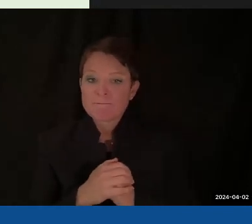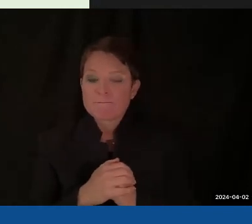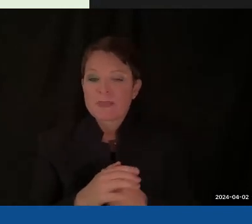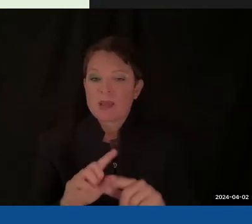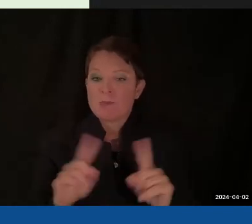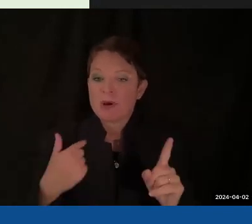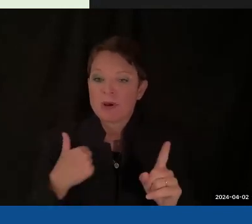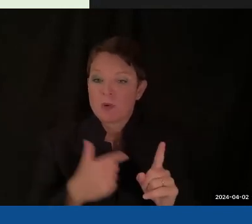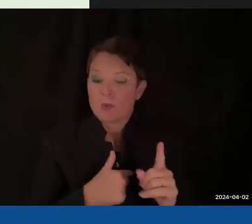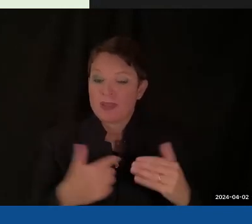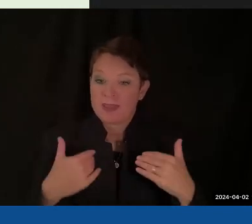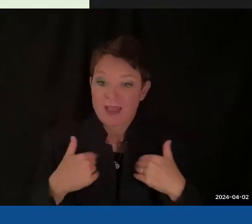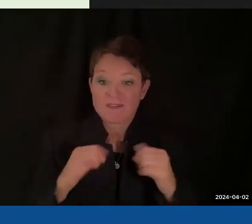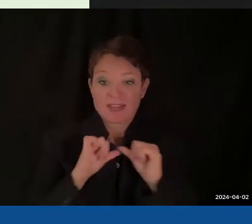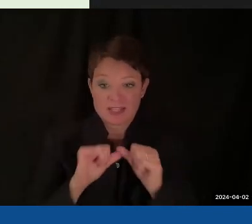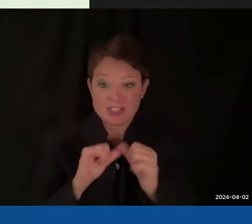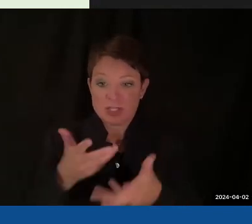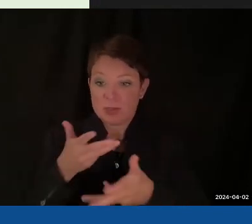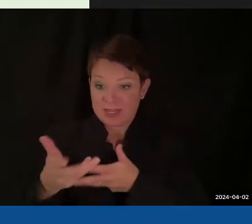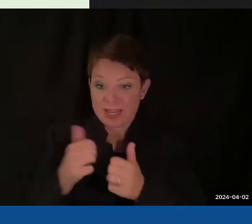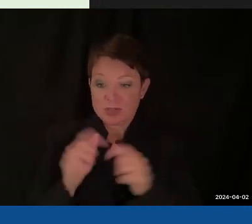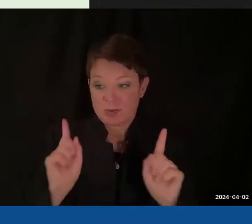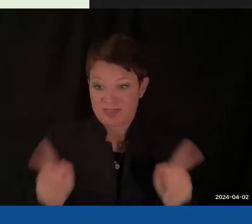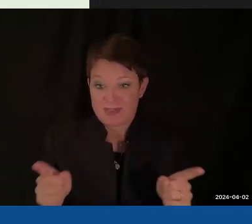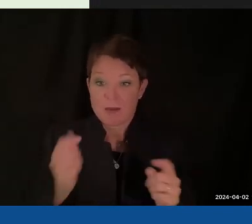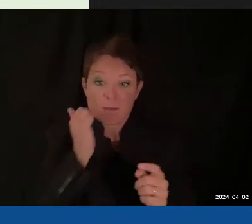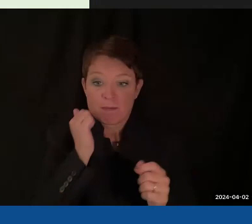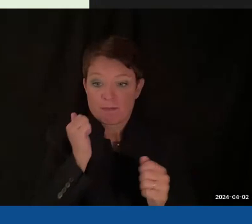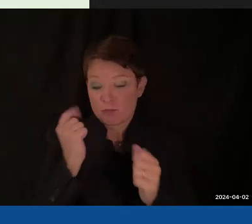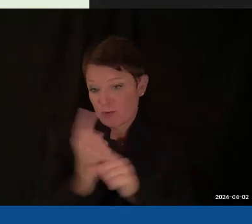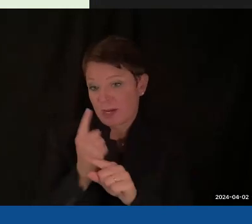we have and do continue to engage with them on a regular basis.